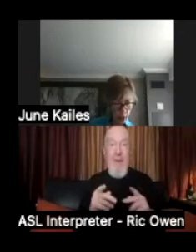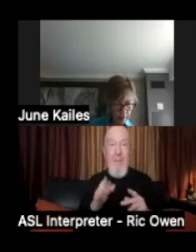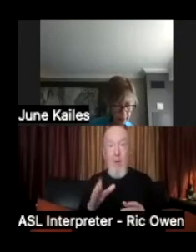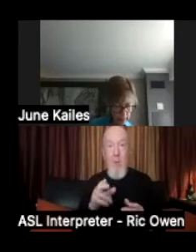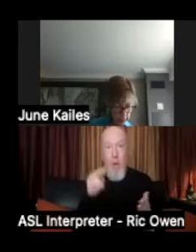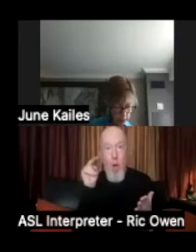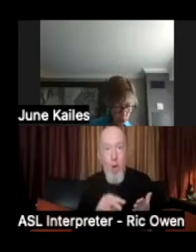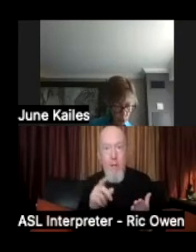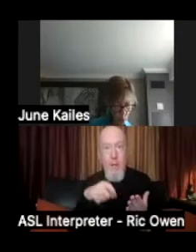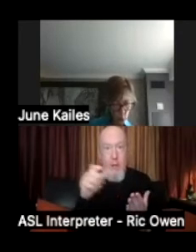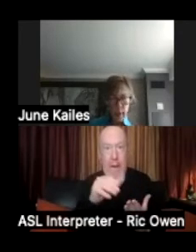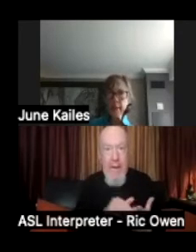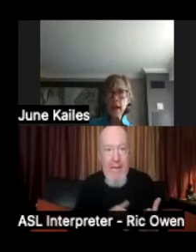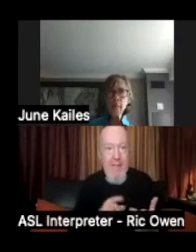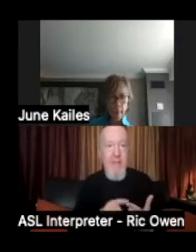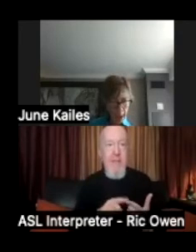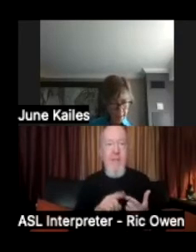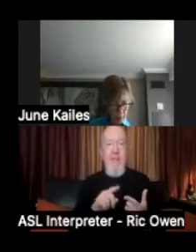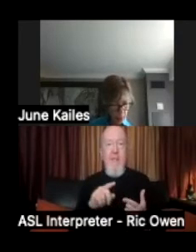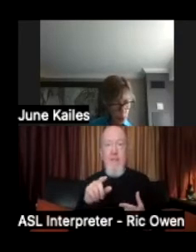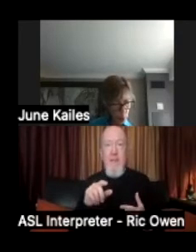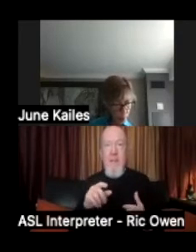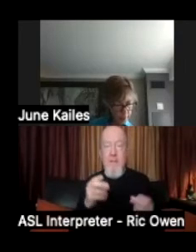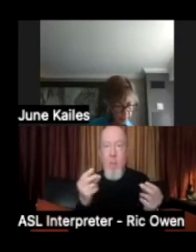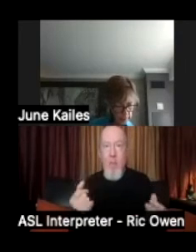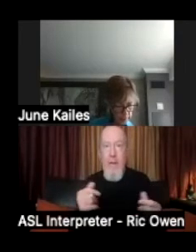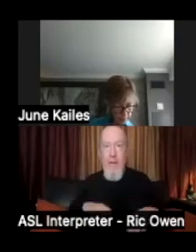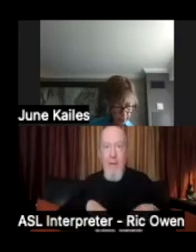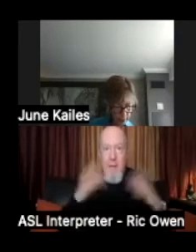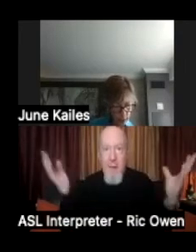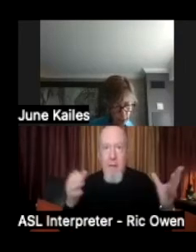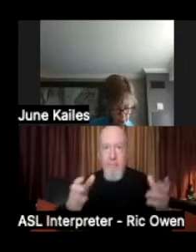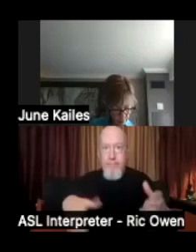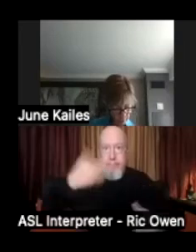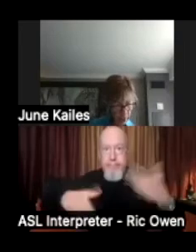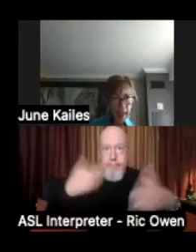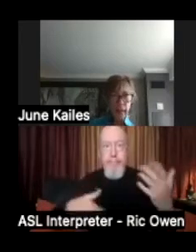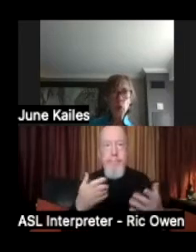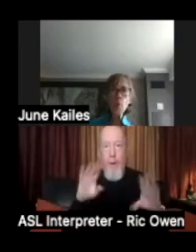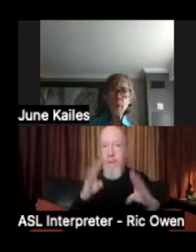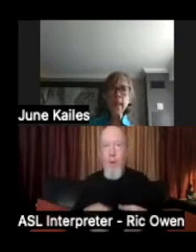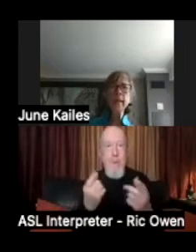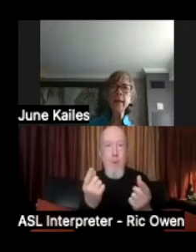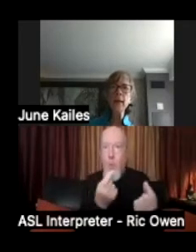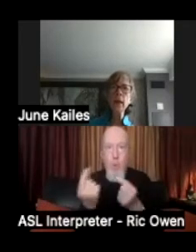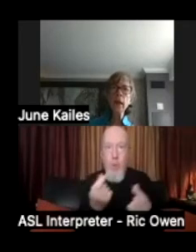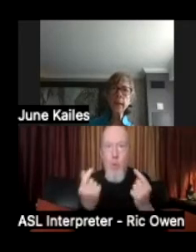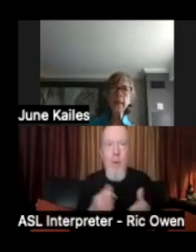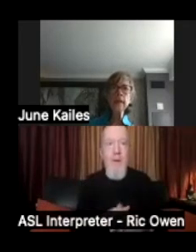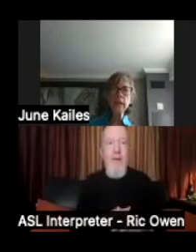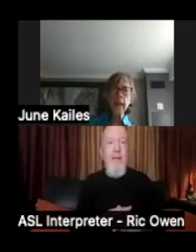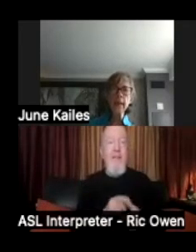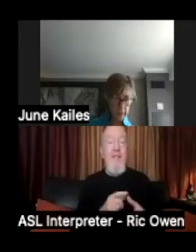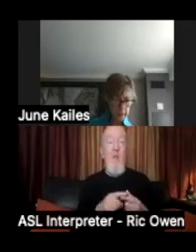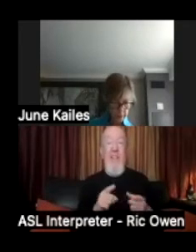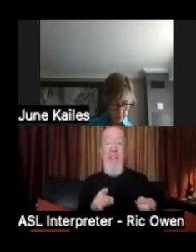is job aids, quickly unpacking what needs to get done. And so B,